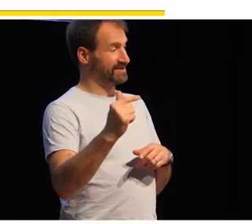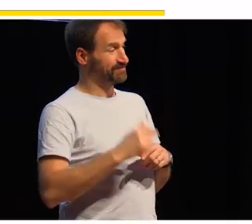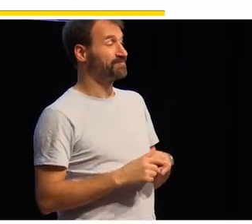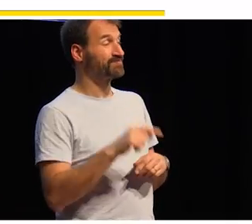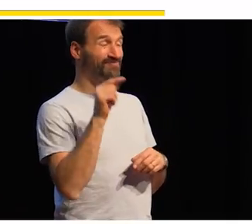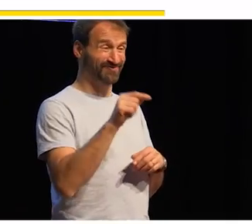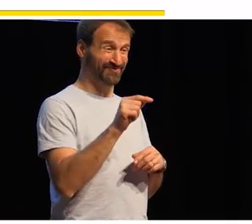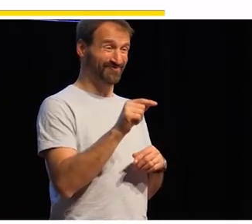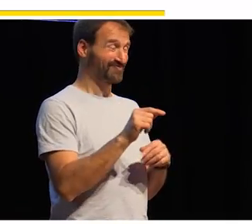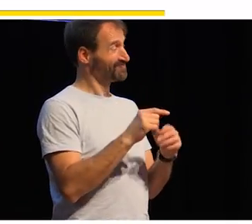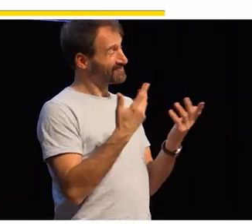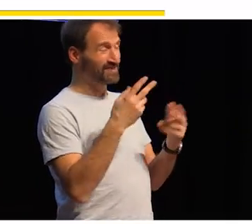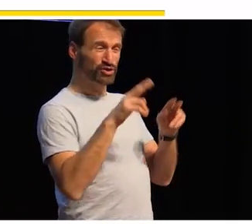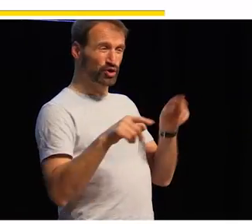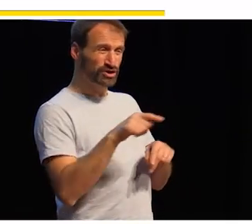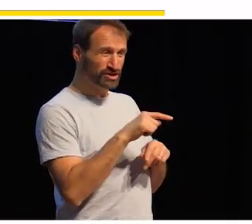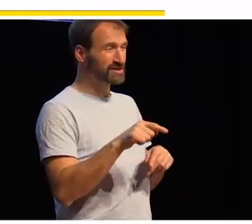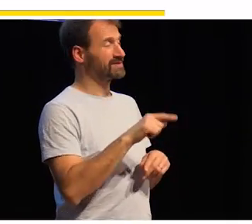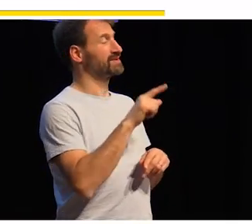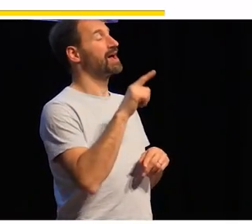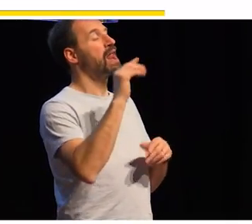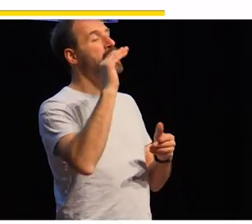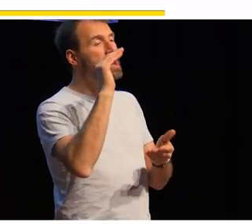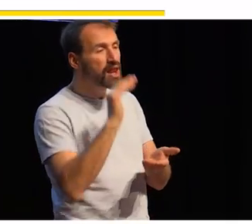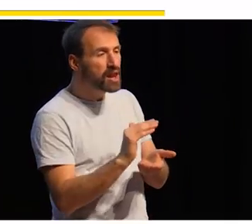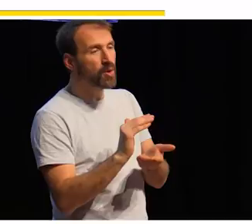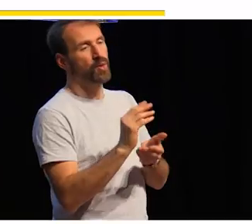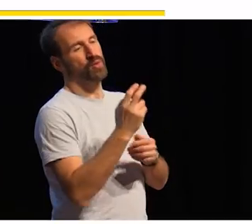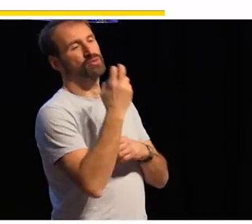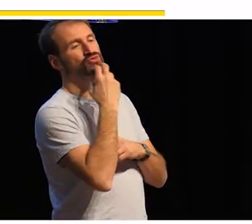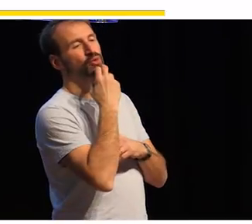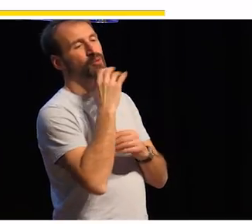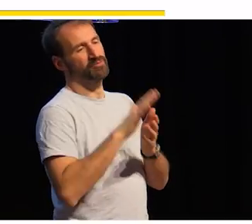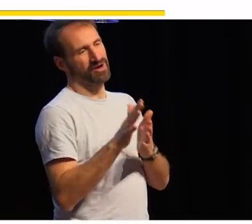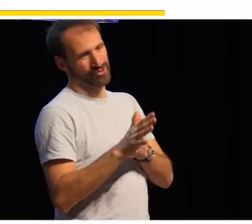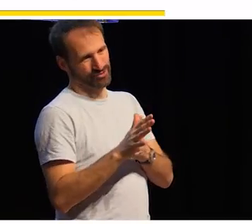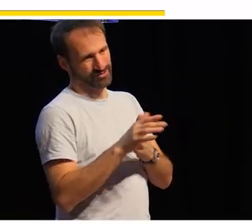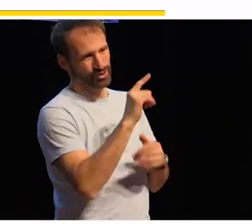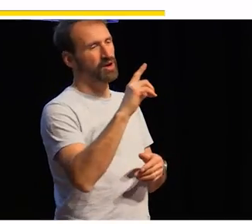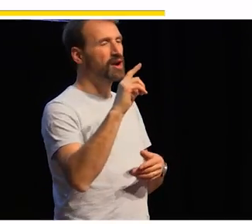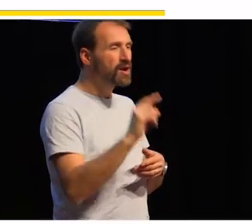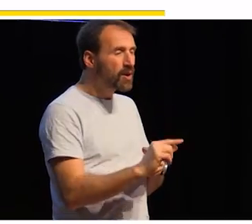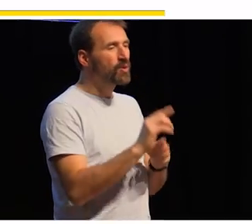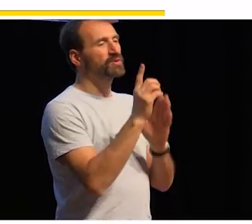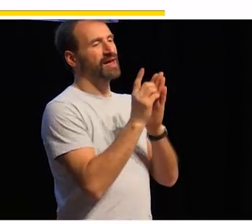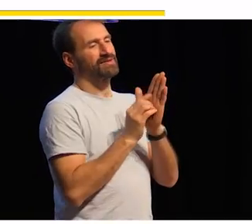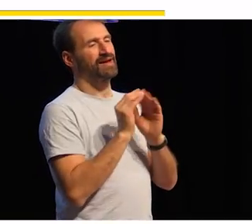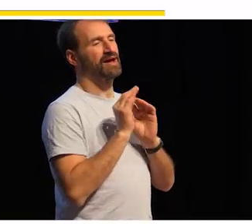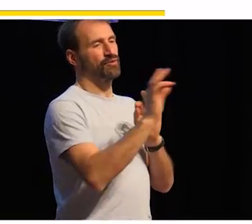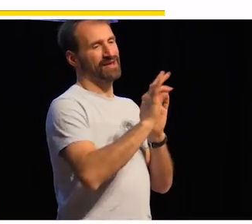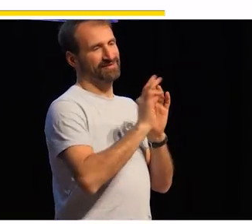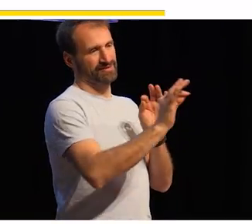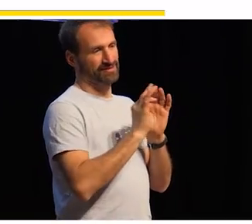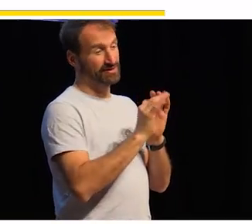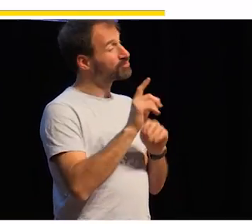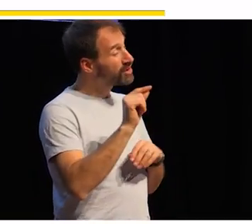is LoRaWAN and NB-IoT is low power, and it is a low data rate, which means you have